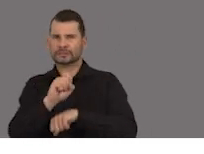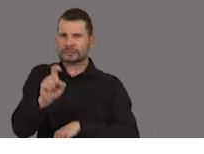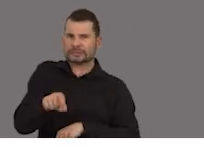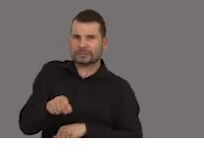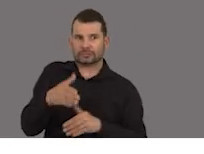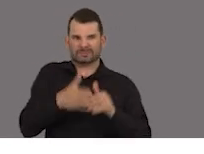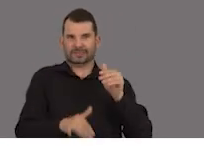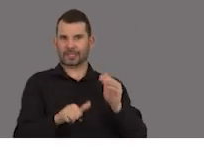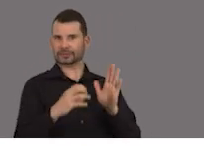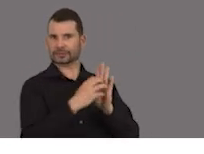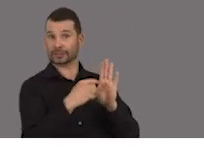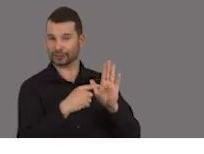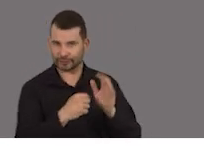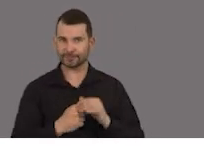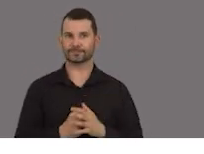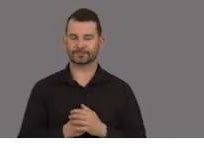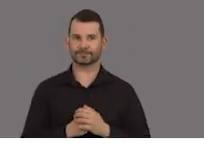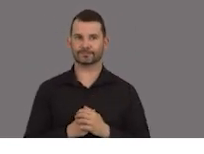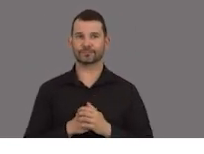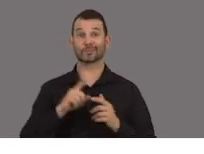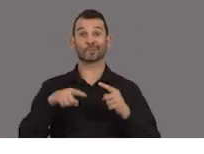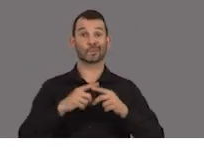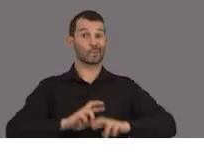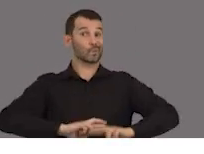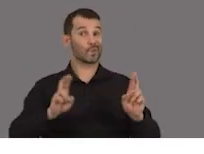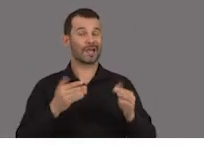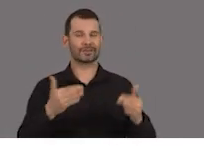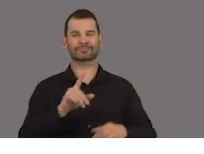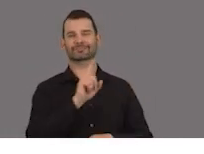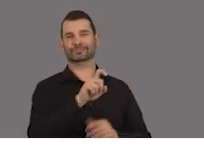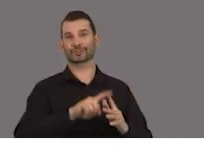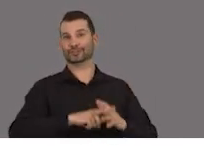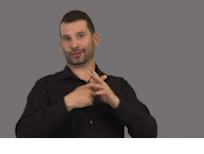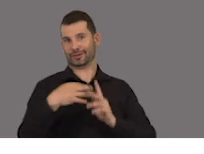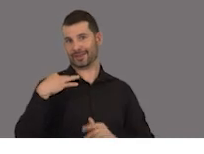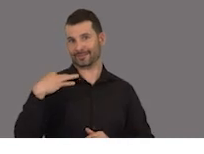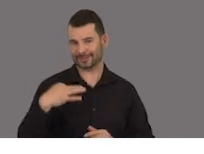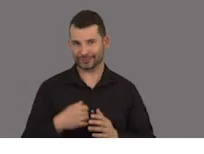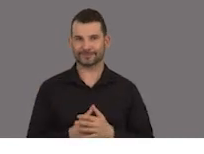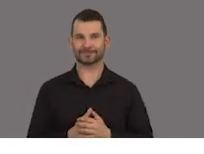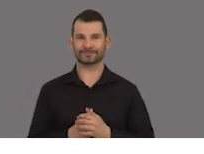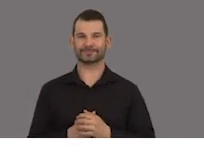section. Once ready, click Start Application.